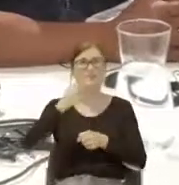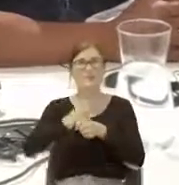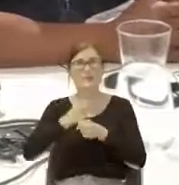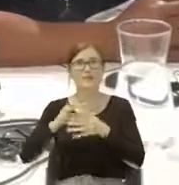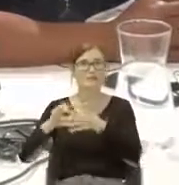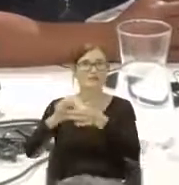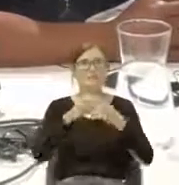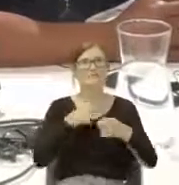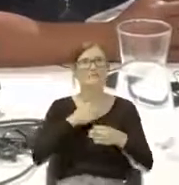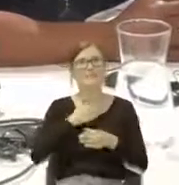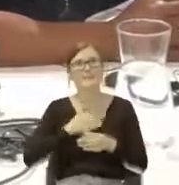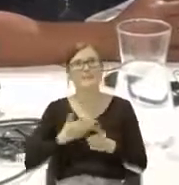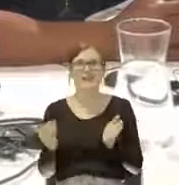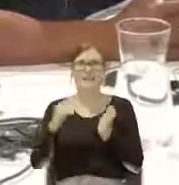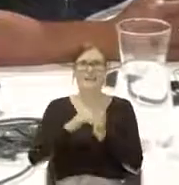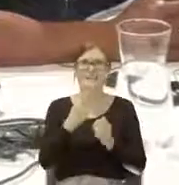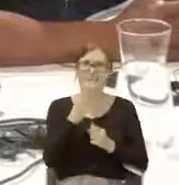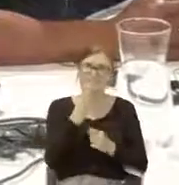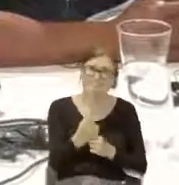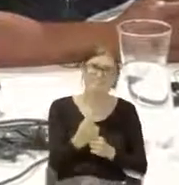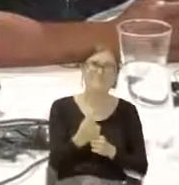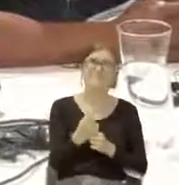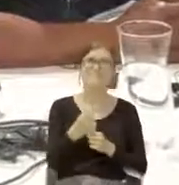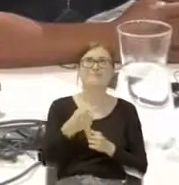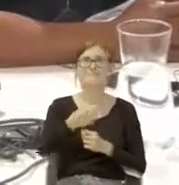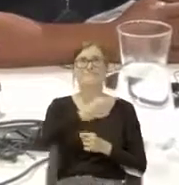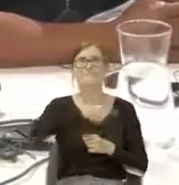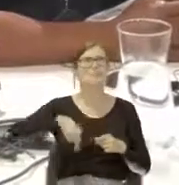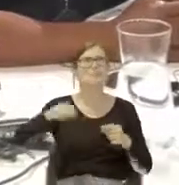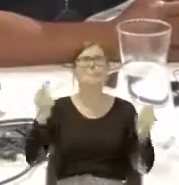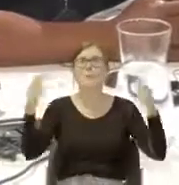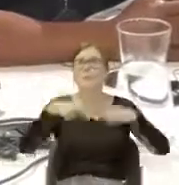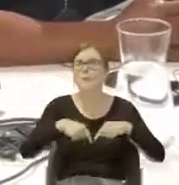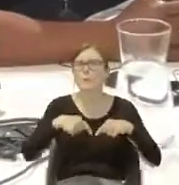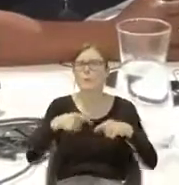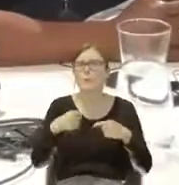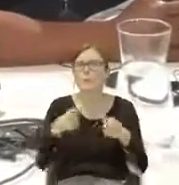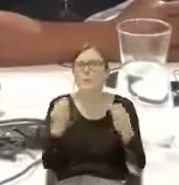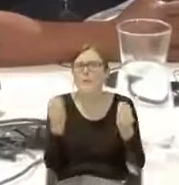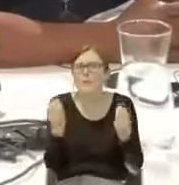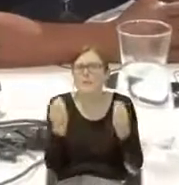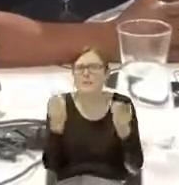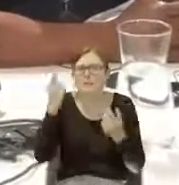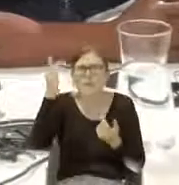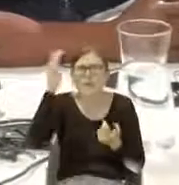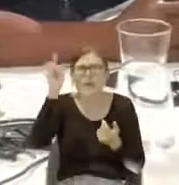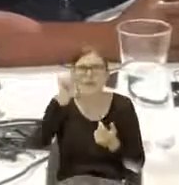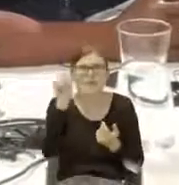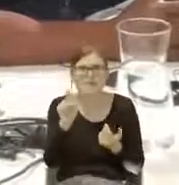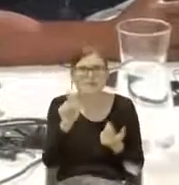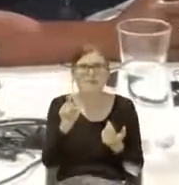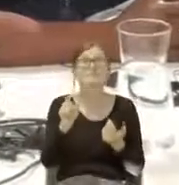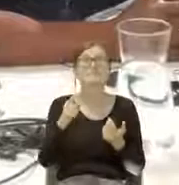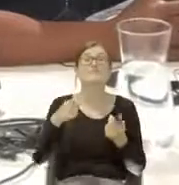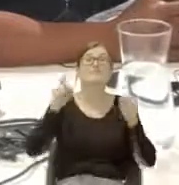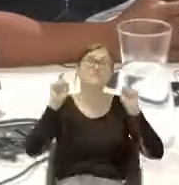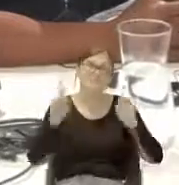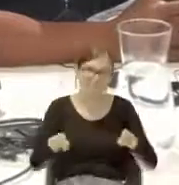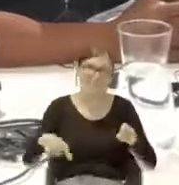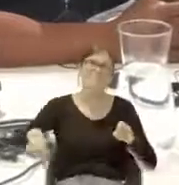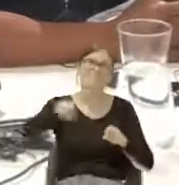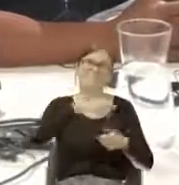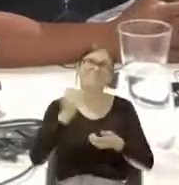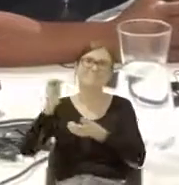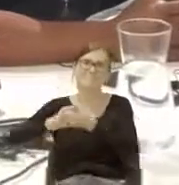you, to work with you, not, and we don't see our role as fulfilling, as the role of the third sector in fulfilling the